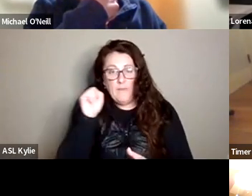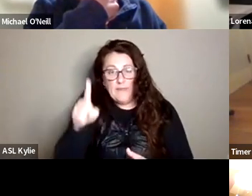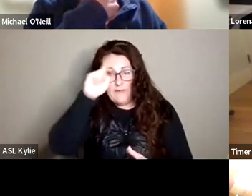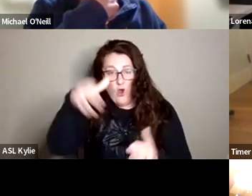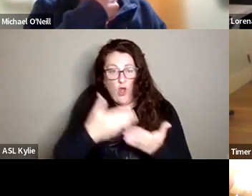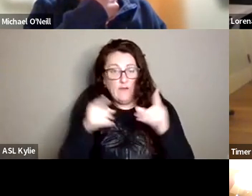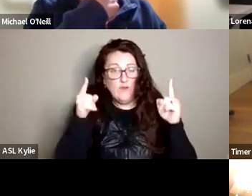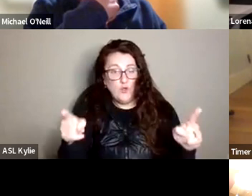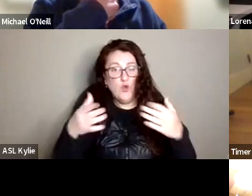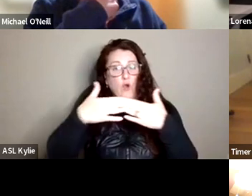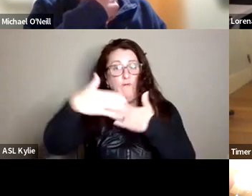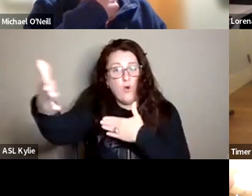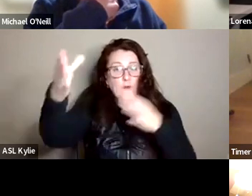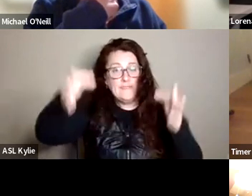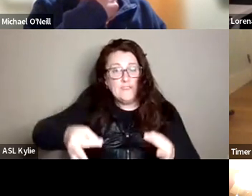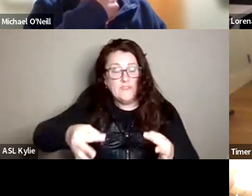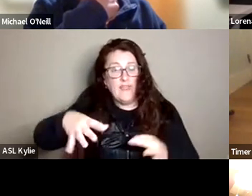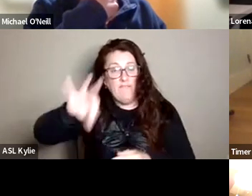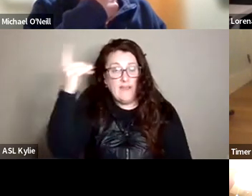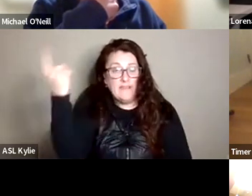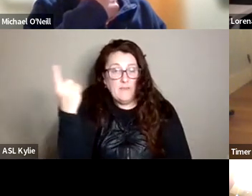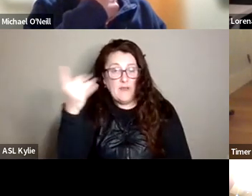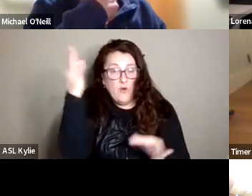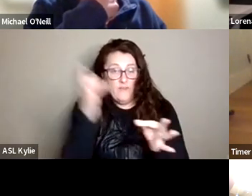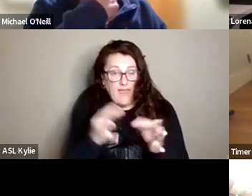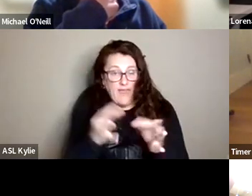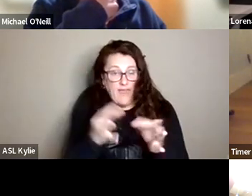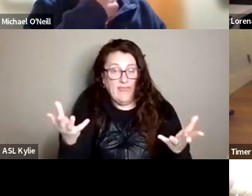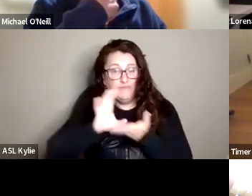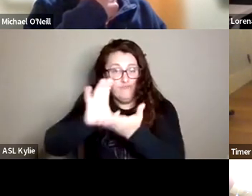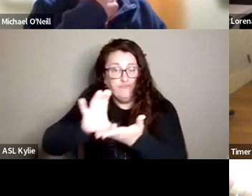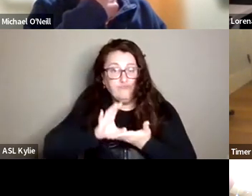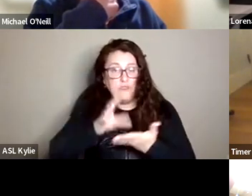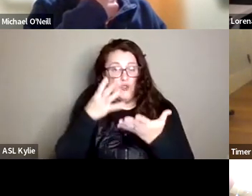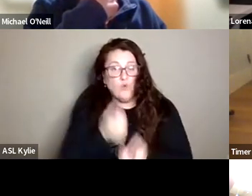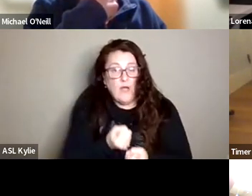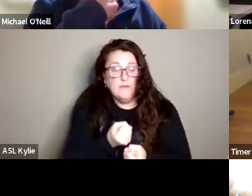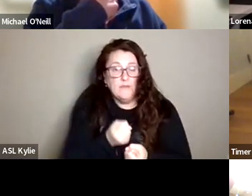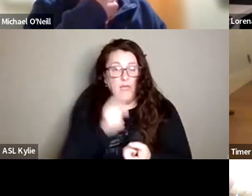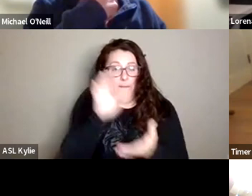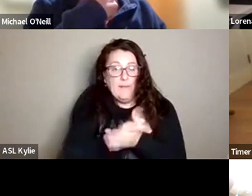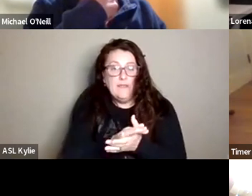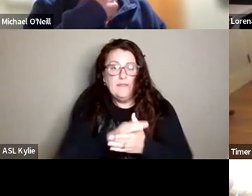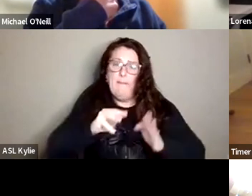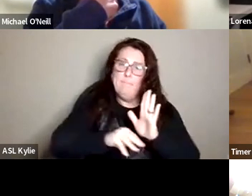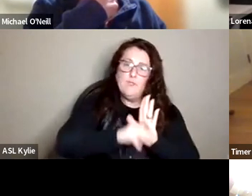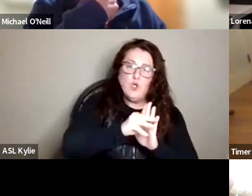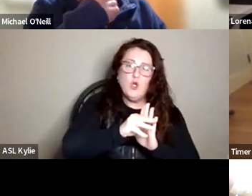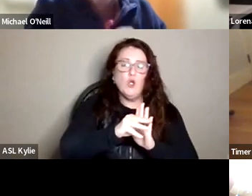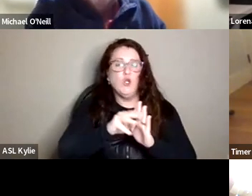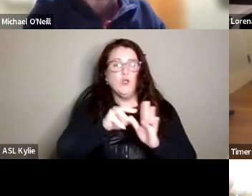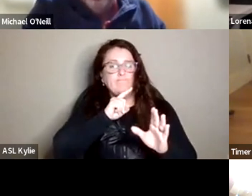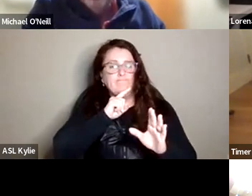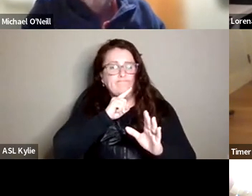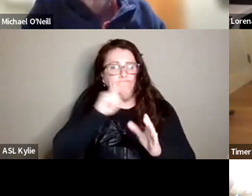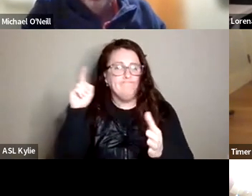you as you go forward with this decision. Find someone who has faith in us, who believes that we are competent and mature and dedicated enough